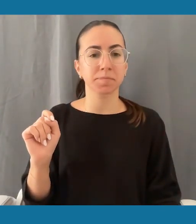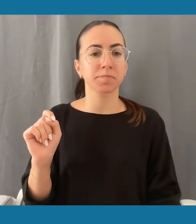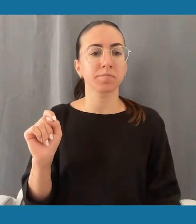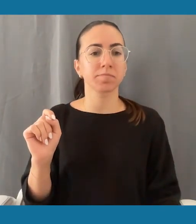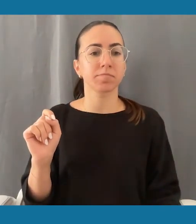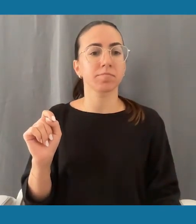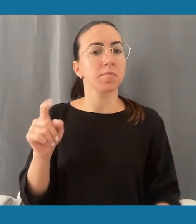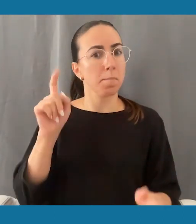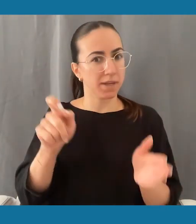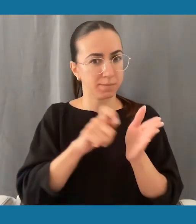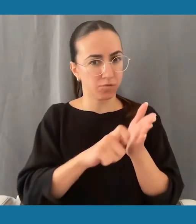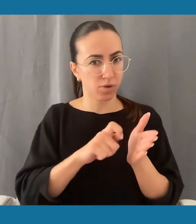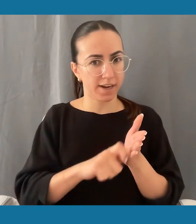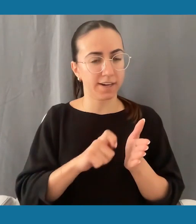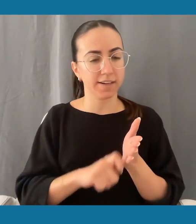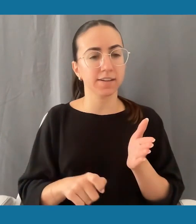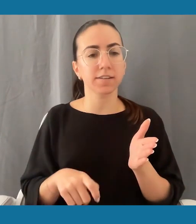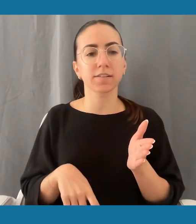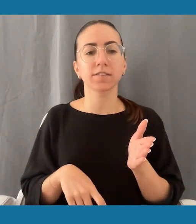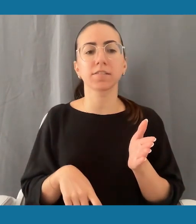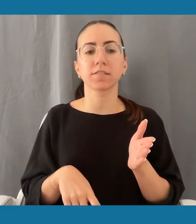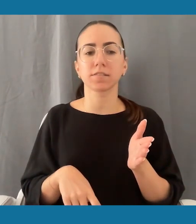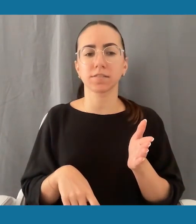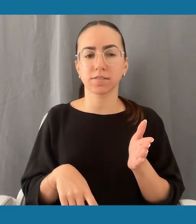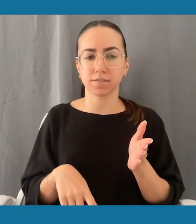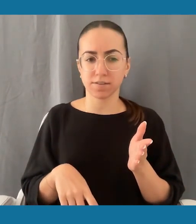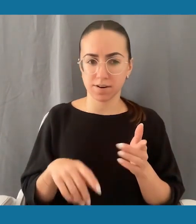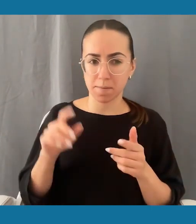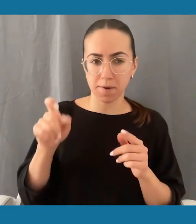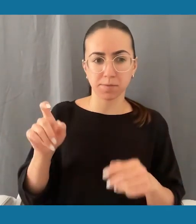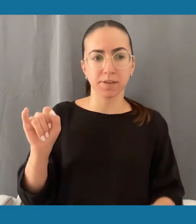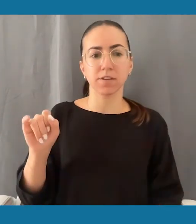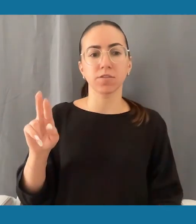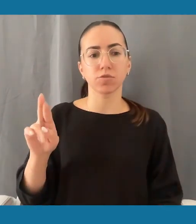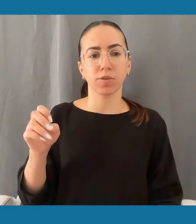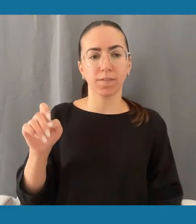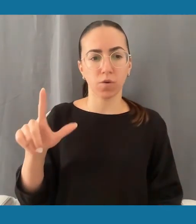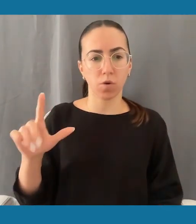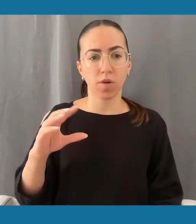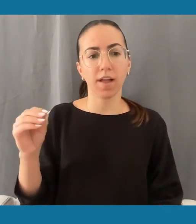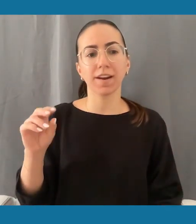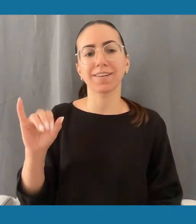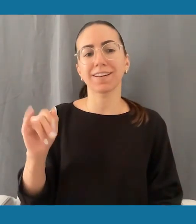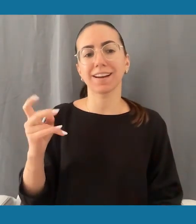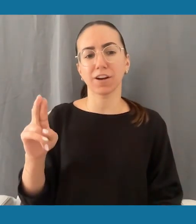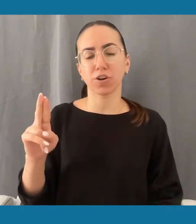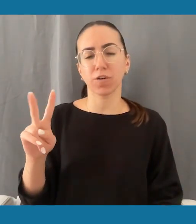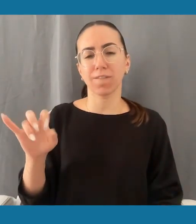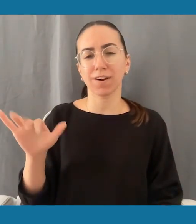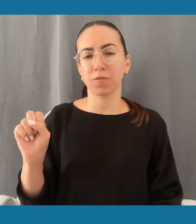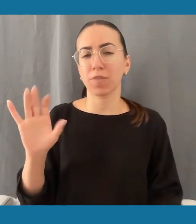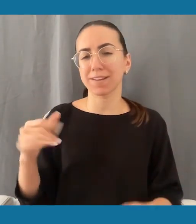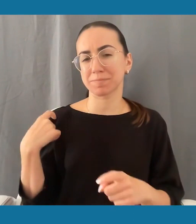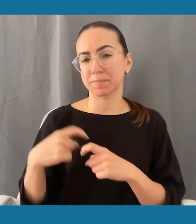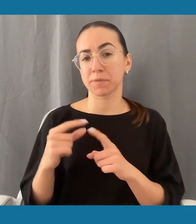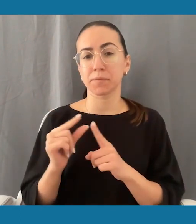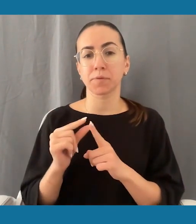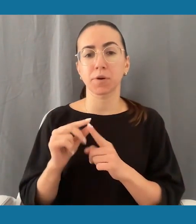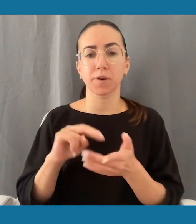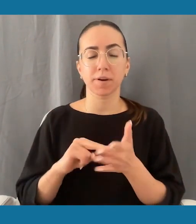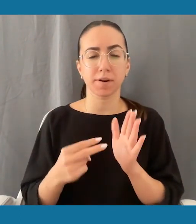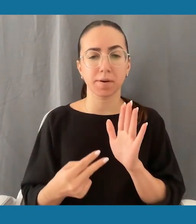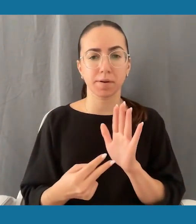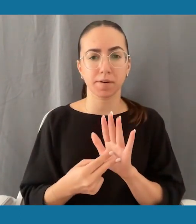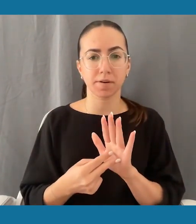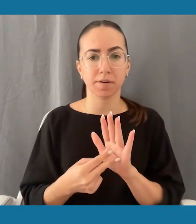first party trust, it's gotta be in writing, it's gotta be irrevocable, and it's got to be inter vivos, which is just a Latin term, which